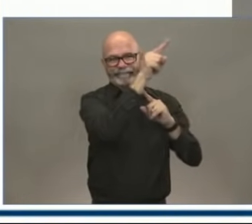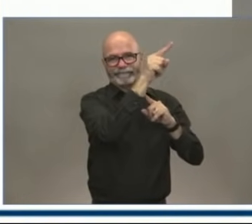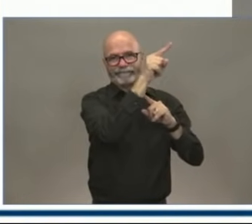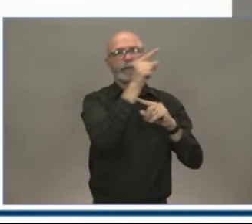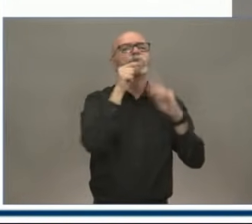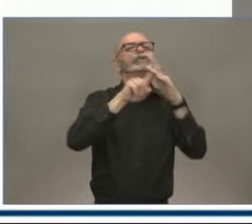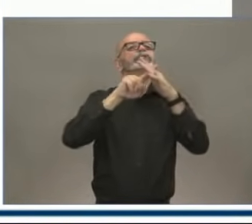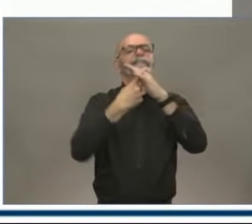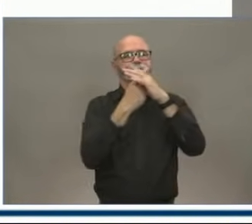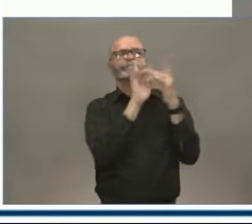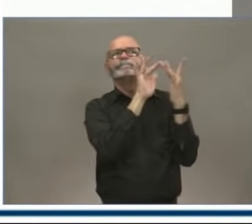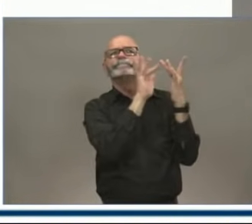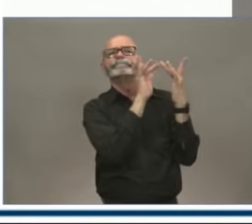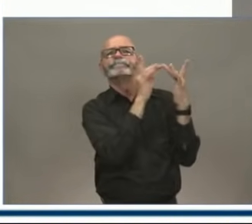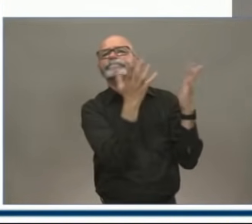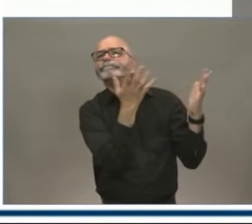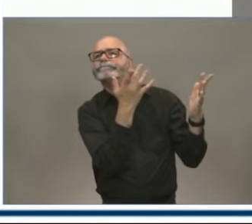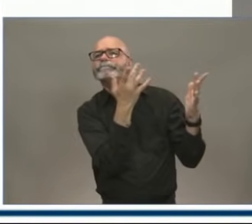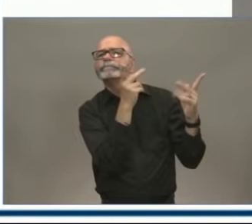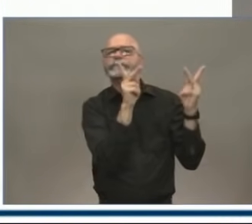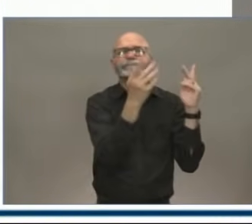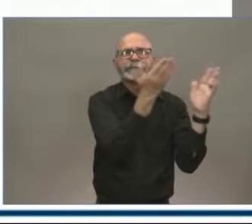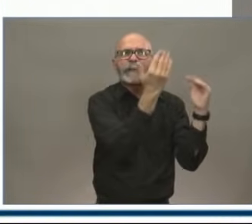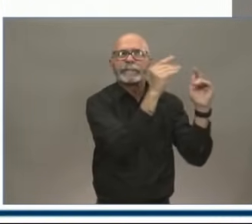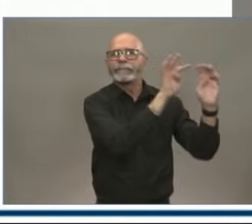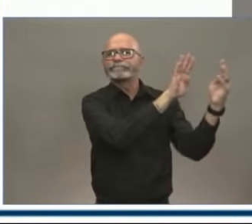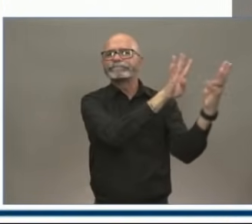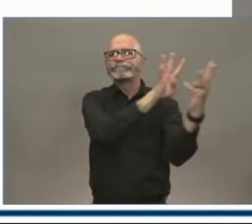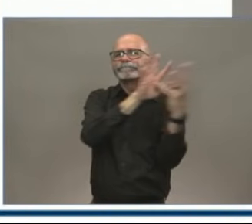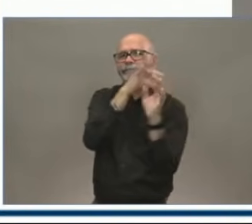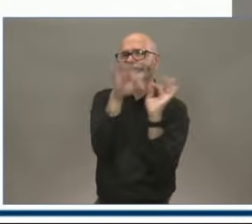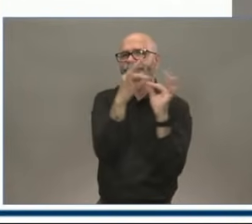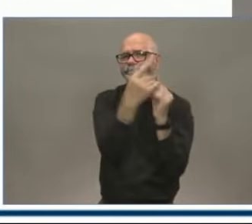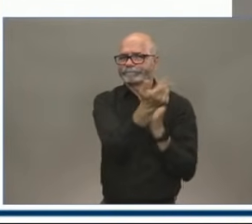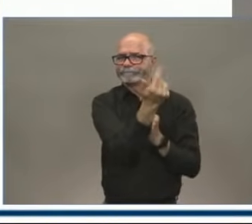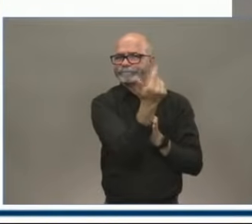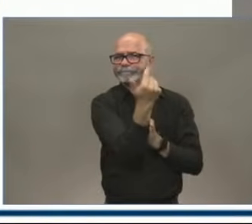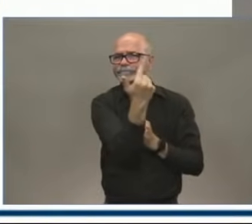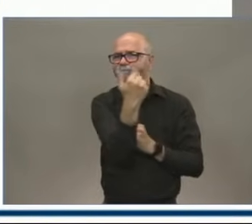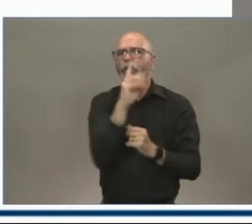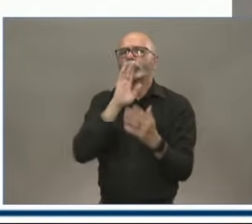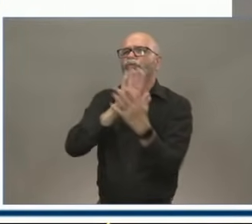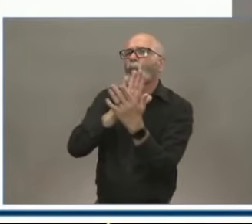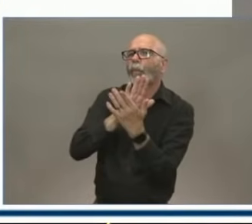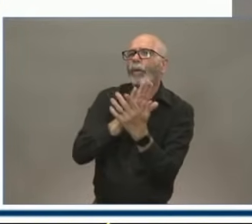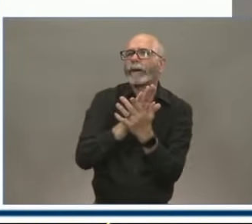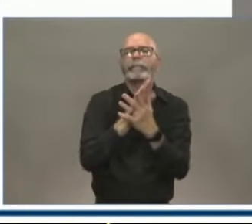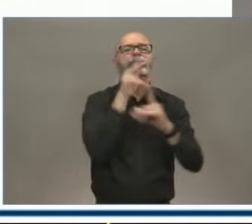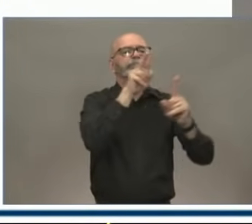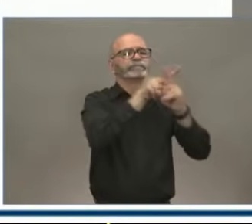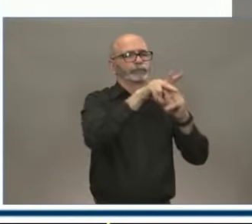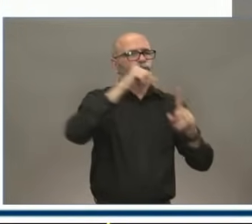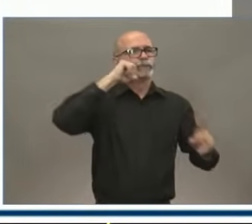people who should be tested, and we're asking them to, set up an appointment for tomorrow. Again, this is not a